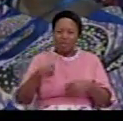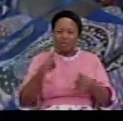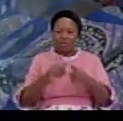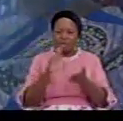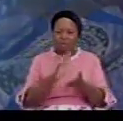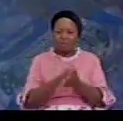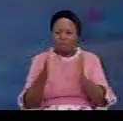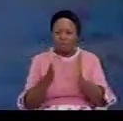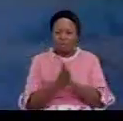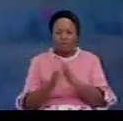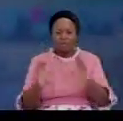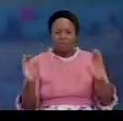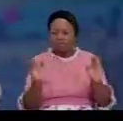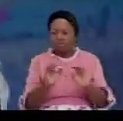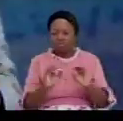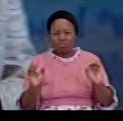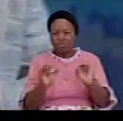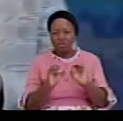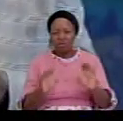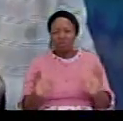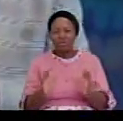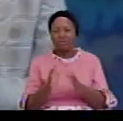nothing.